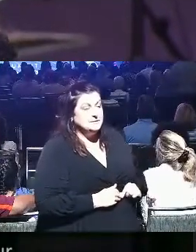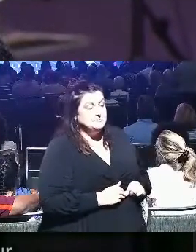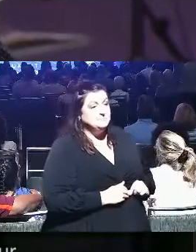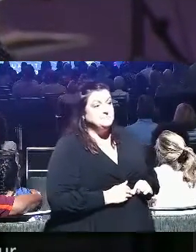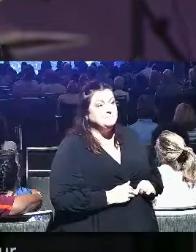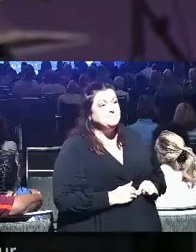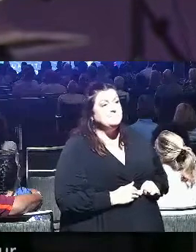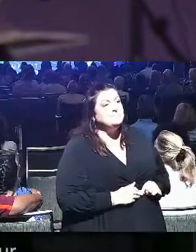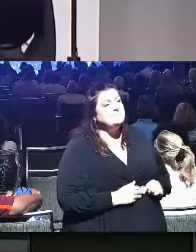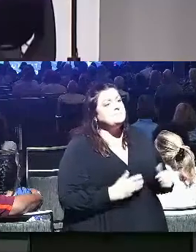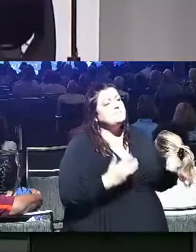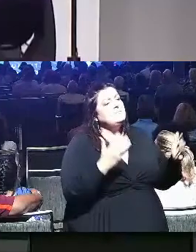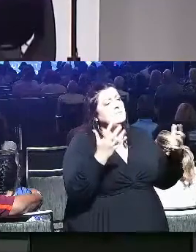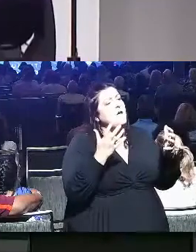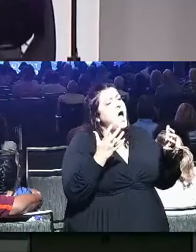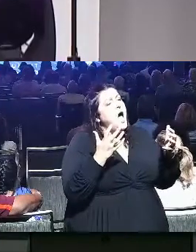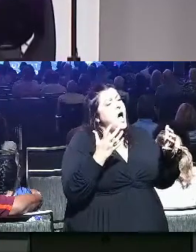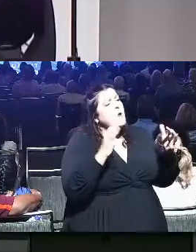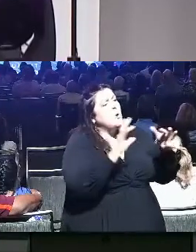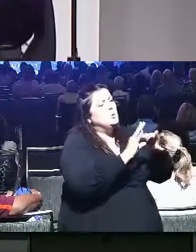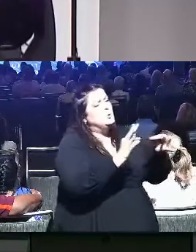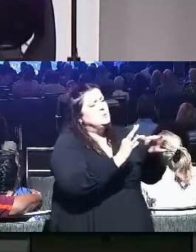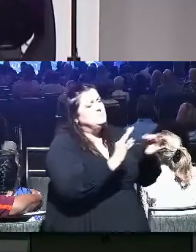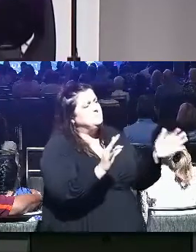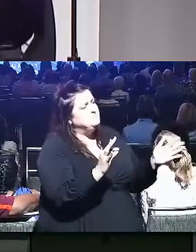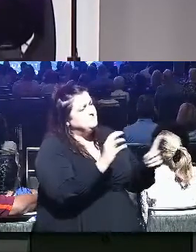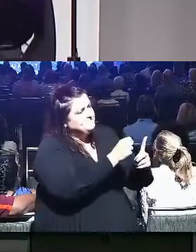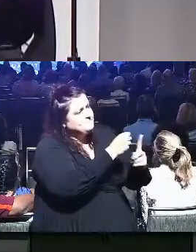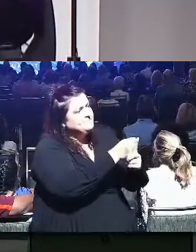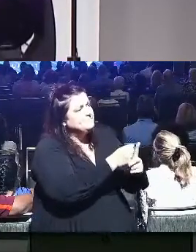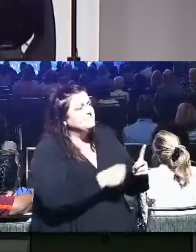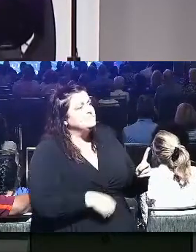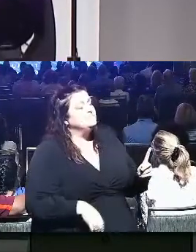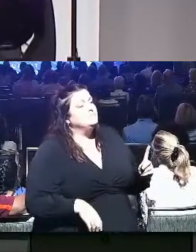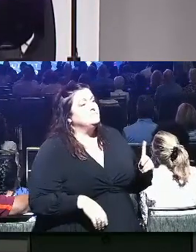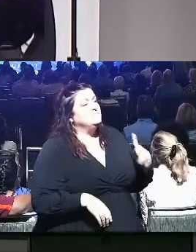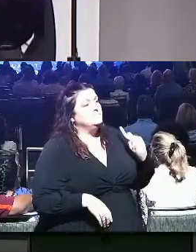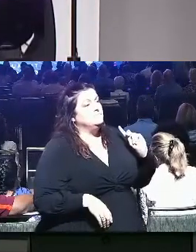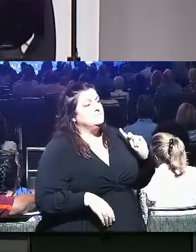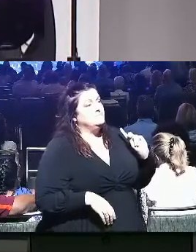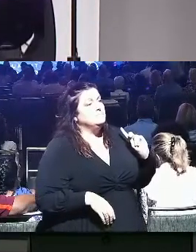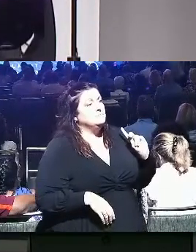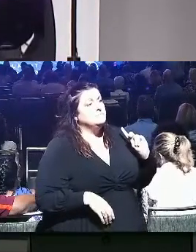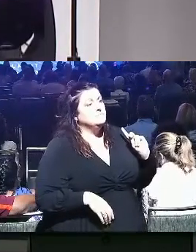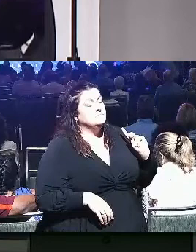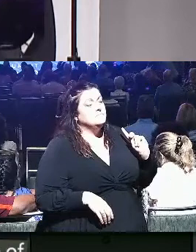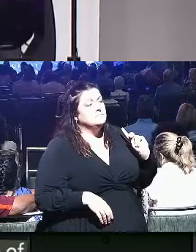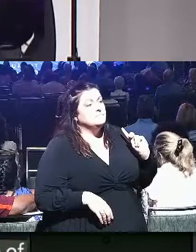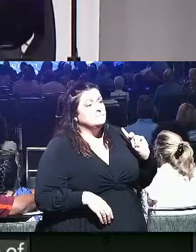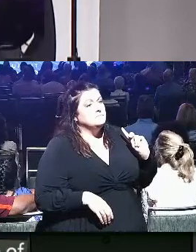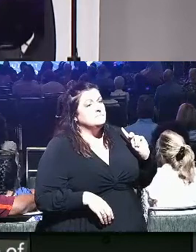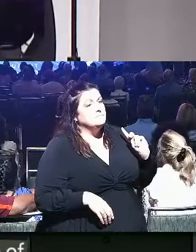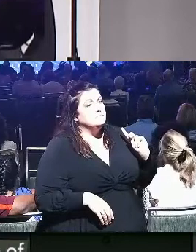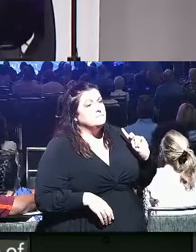And here's what I want to leave us with. You know, really only about a tithe of our international